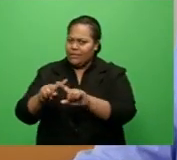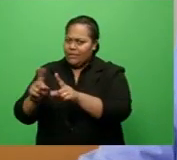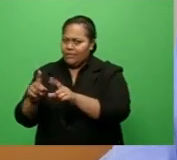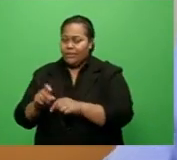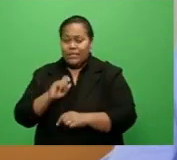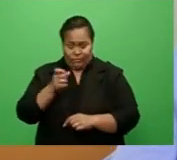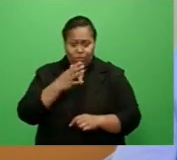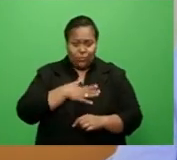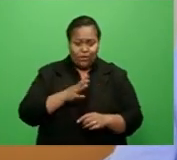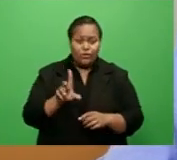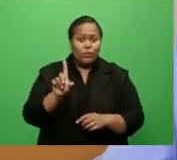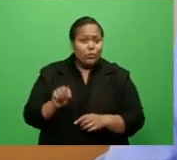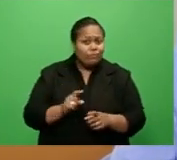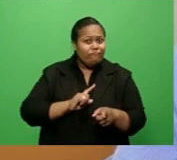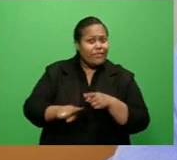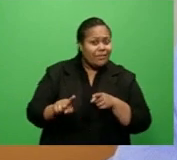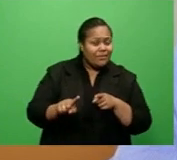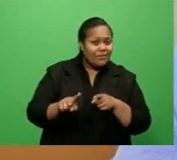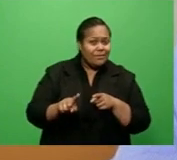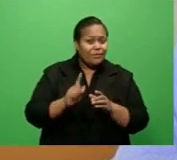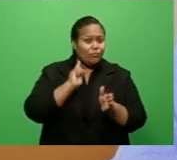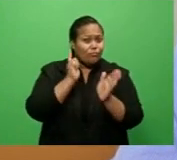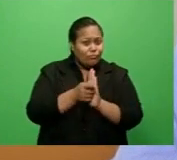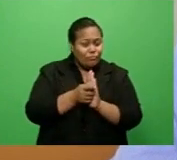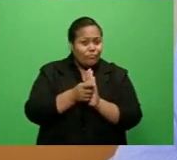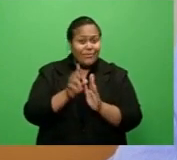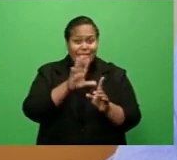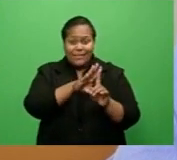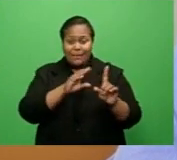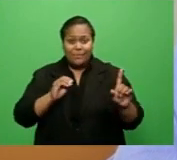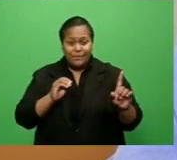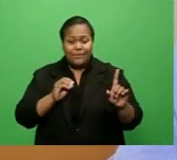it done very quickly. Example, the